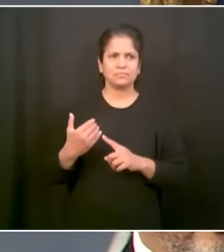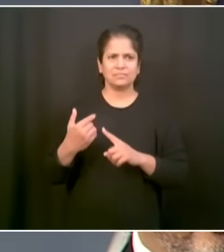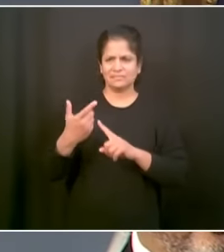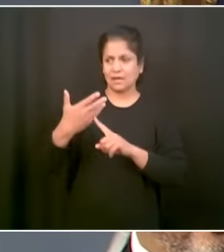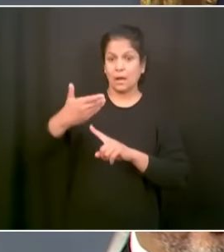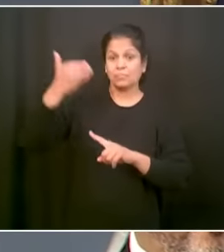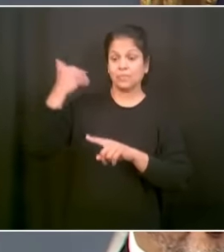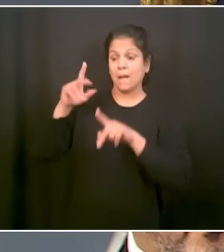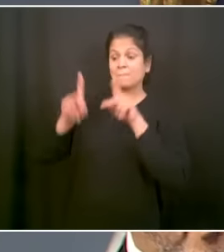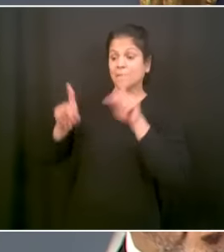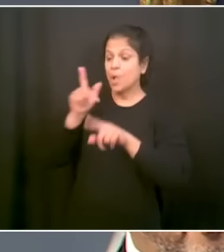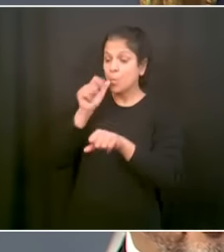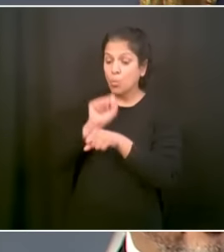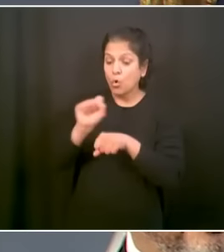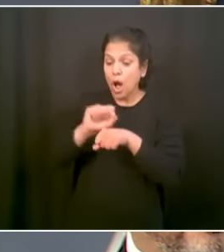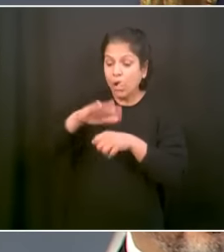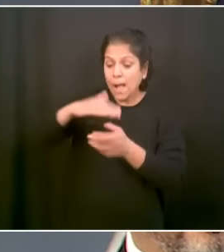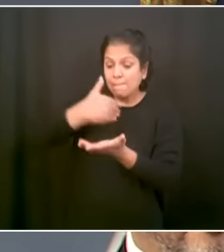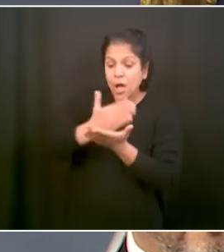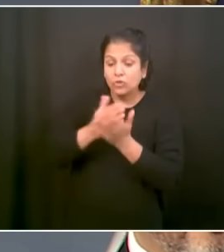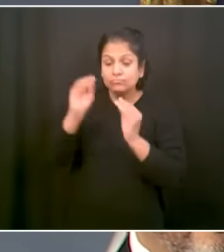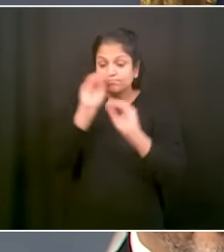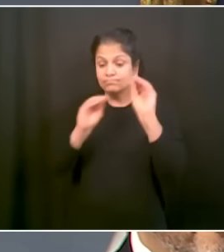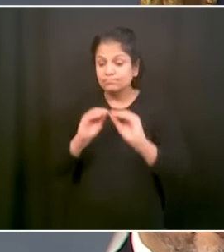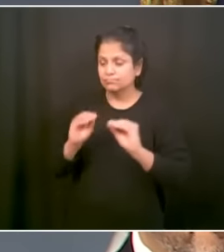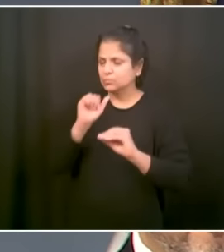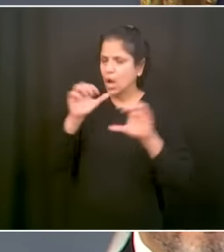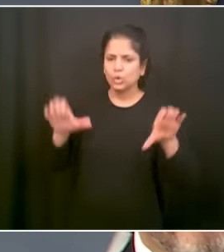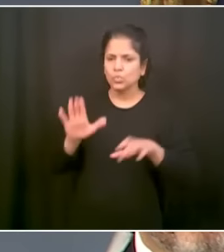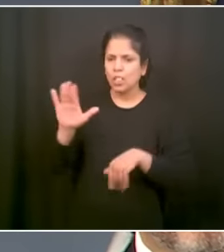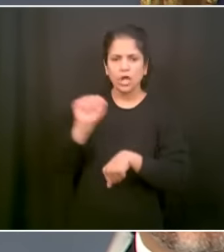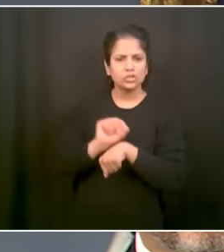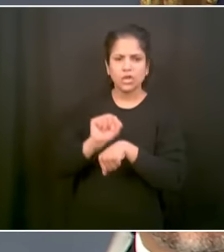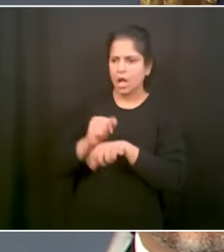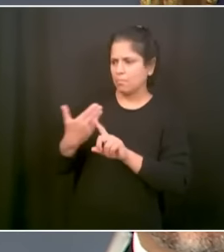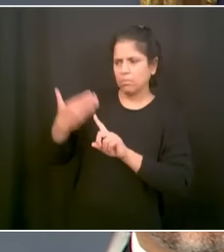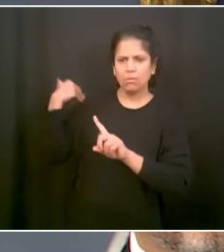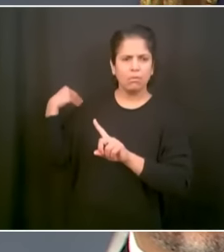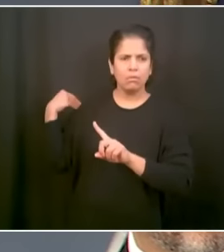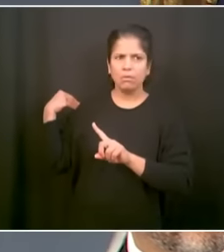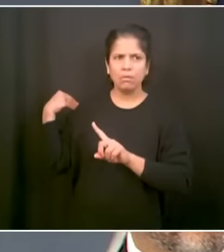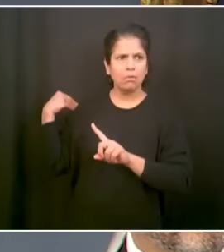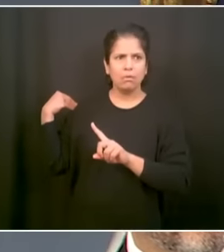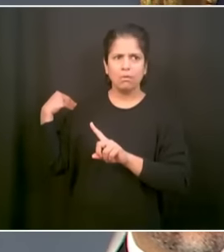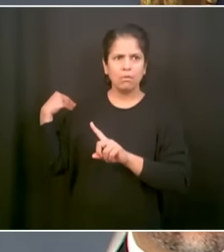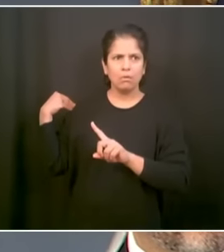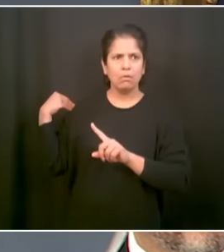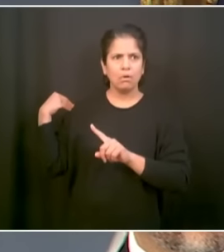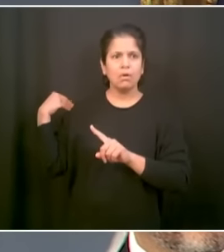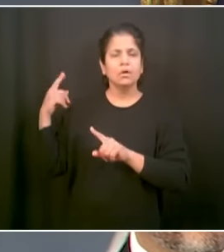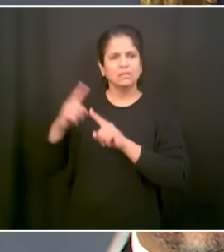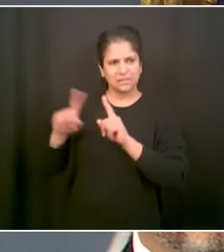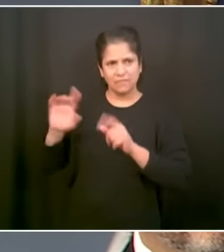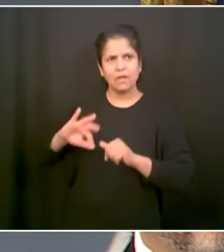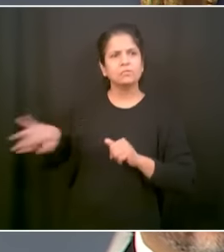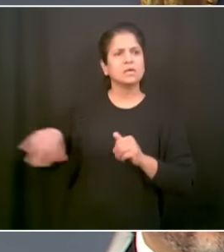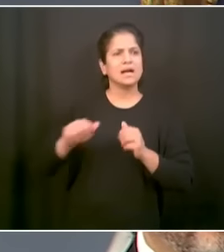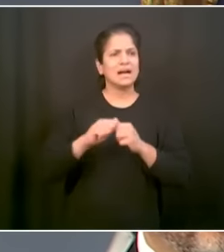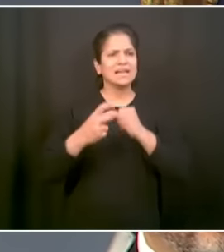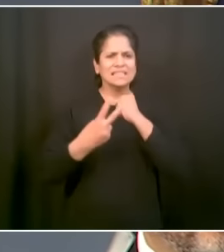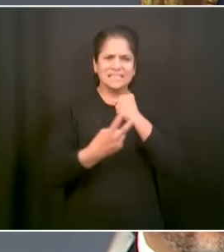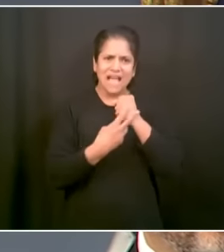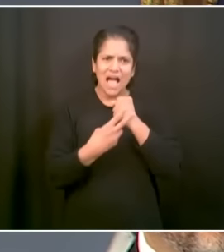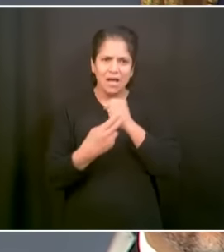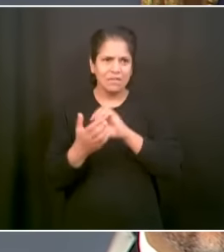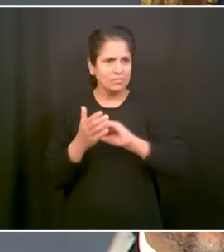difference between pursuing savings and efficiencies and pursuing austerity. And we are going to pursue every